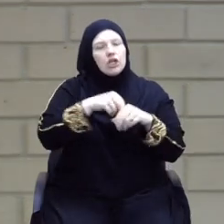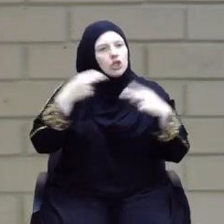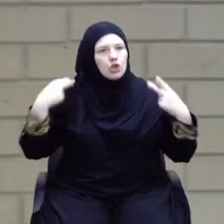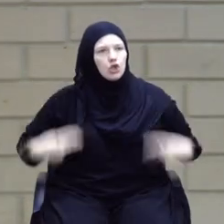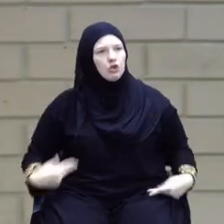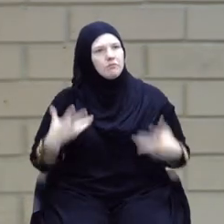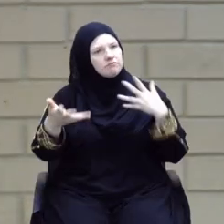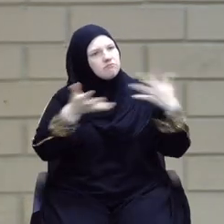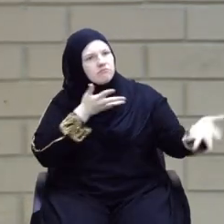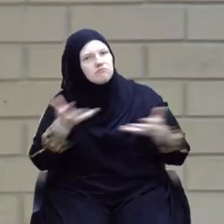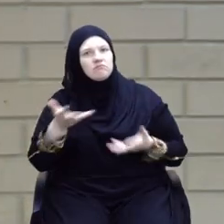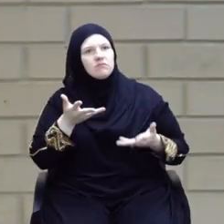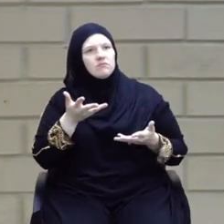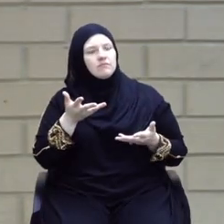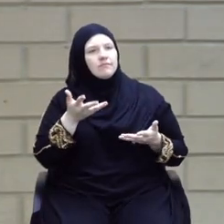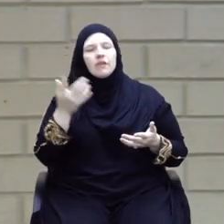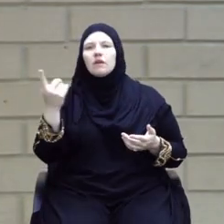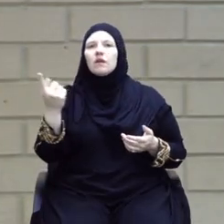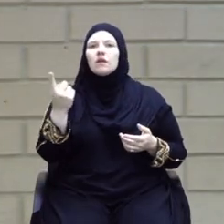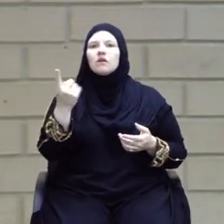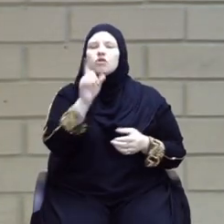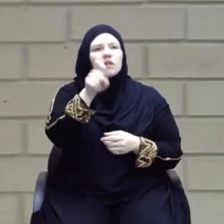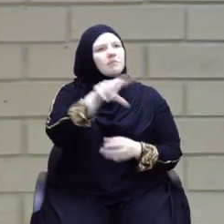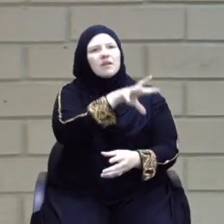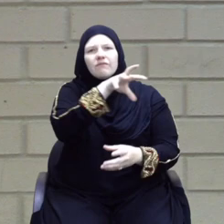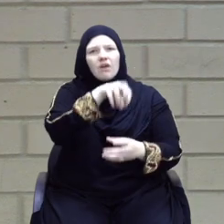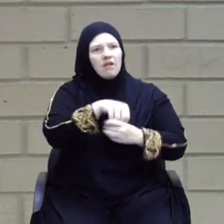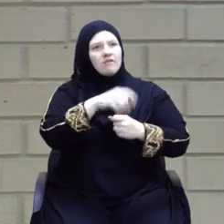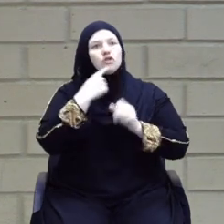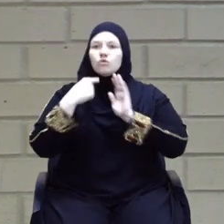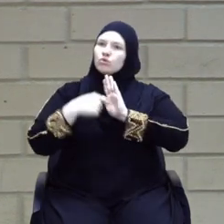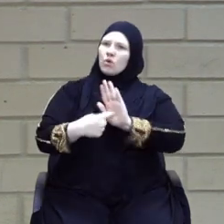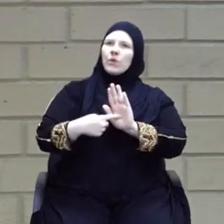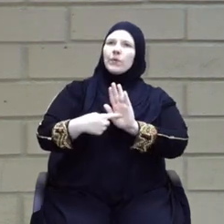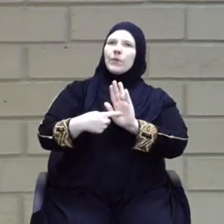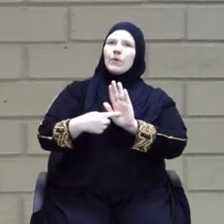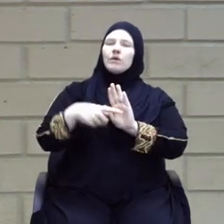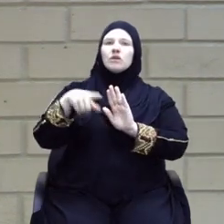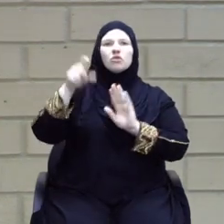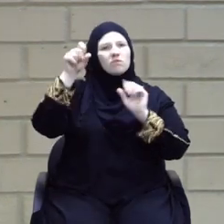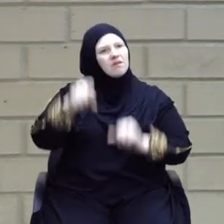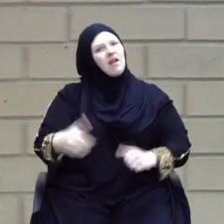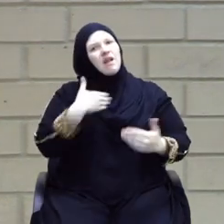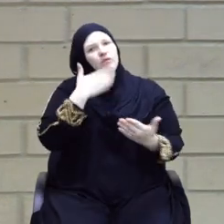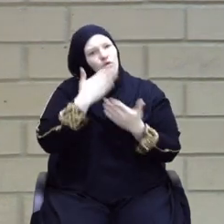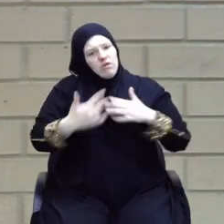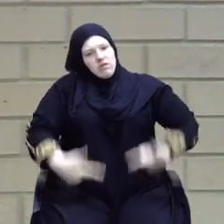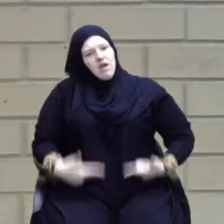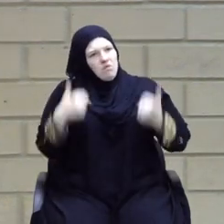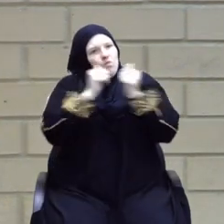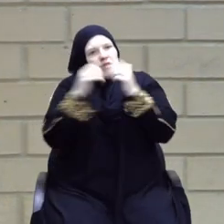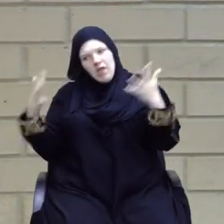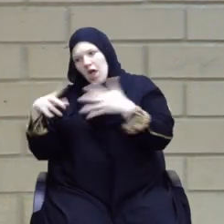engaging individual, that engaging force that has a positive impact, and not just to be